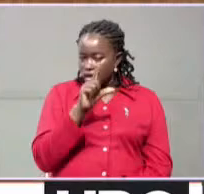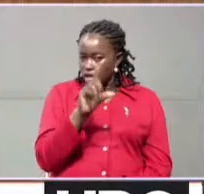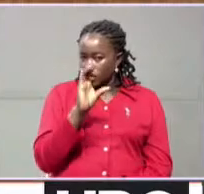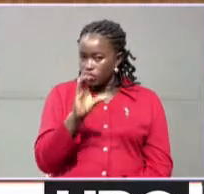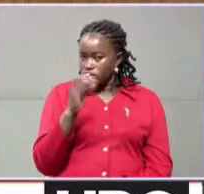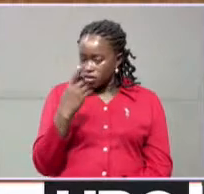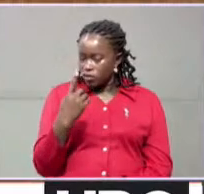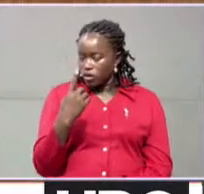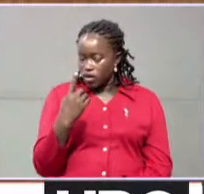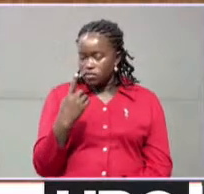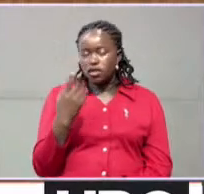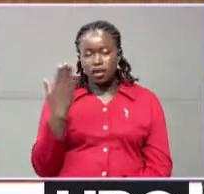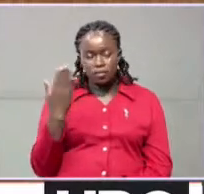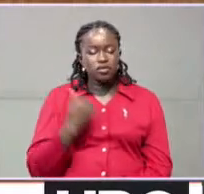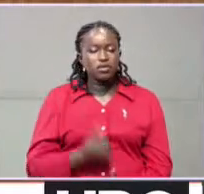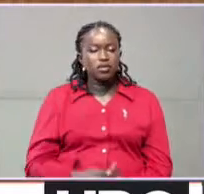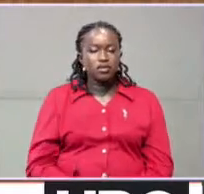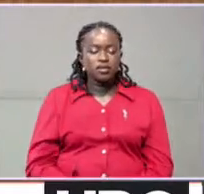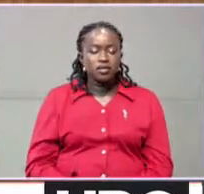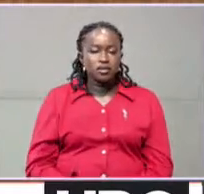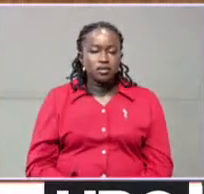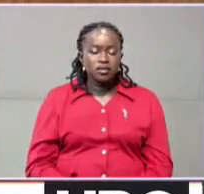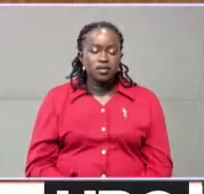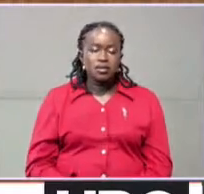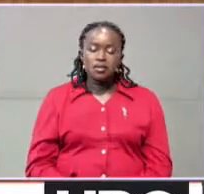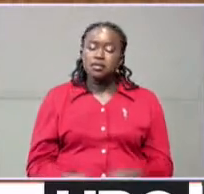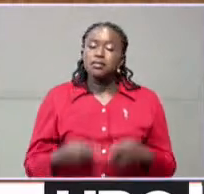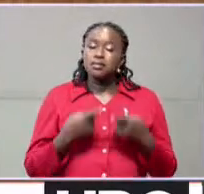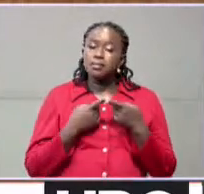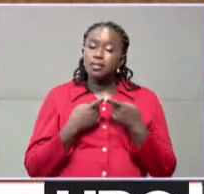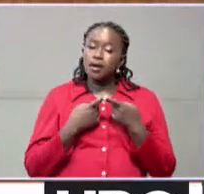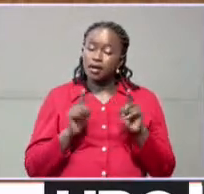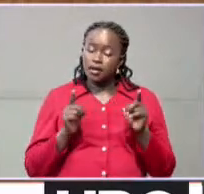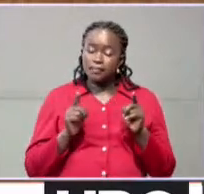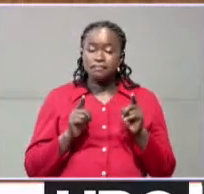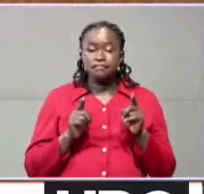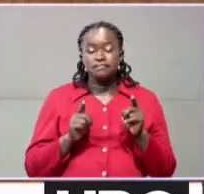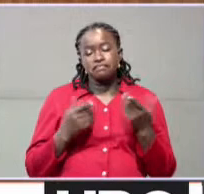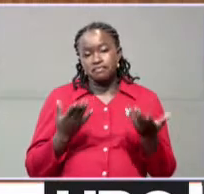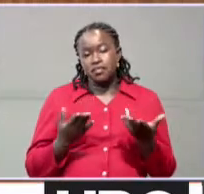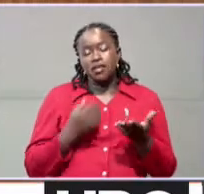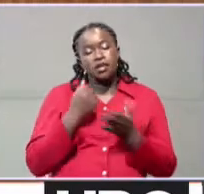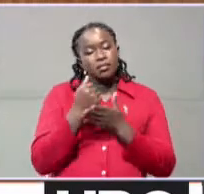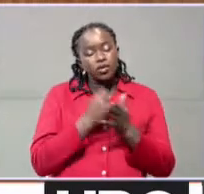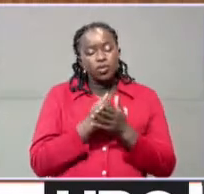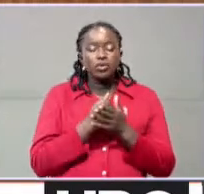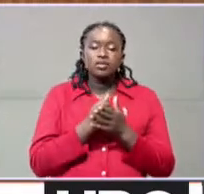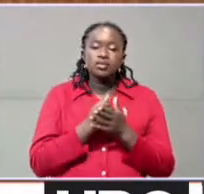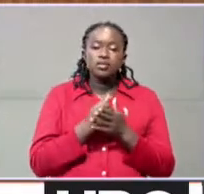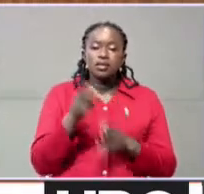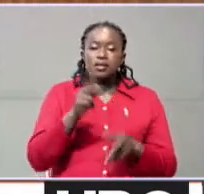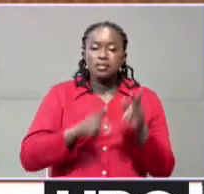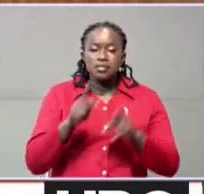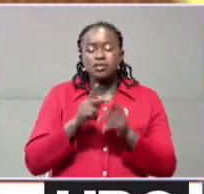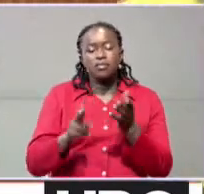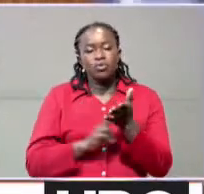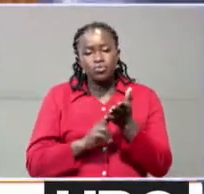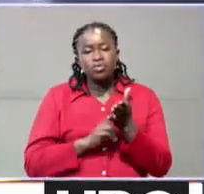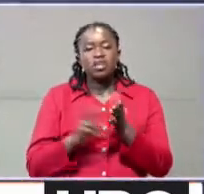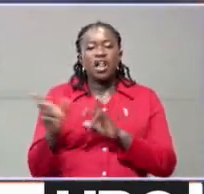kiroma sub county however because of using rudimentary